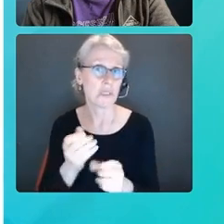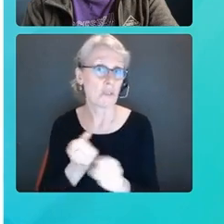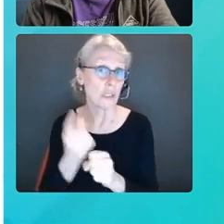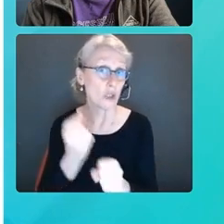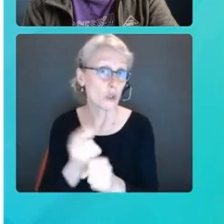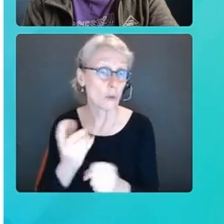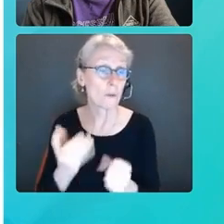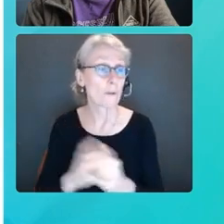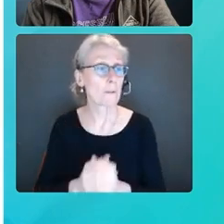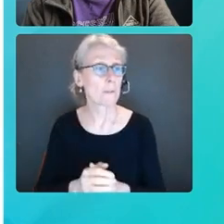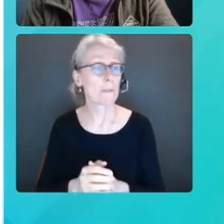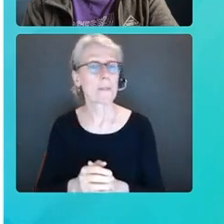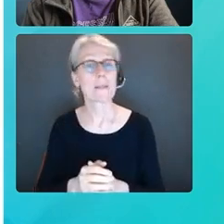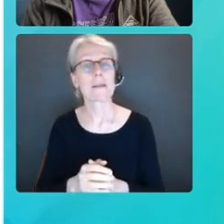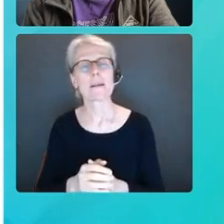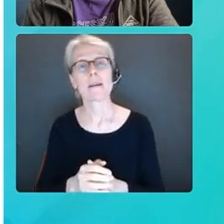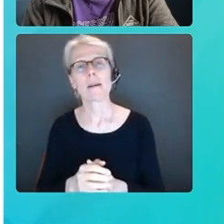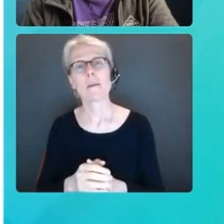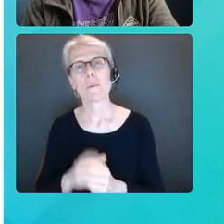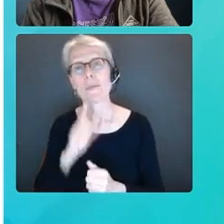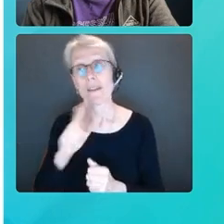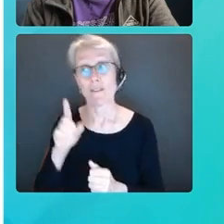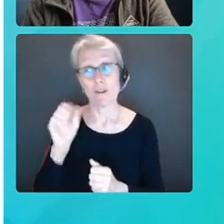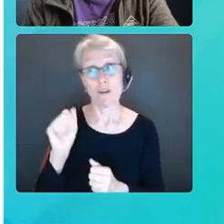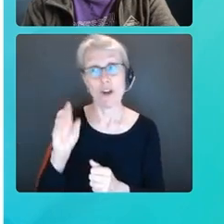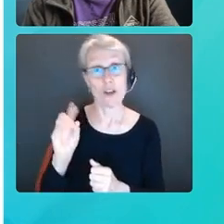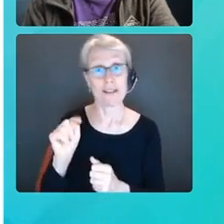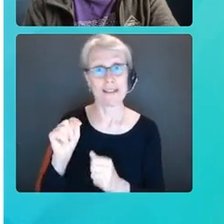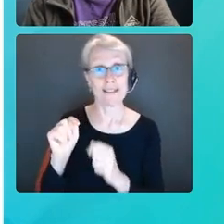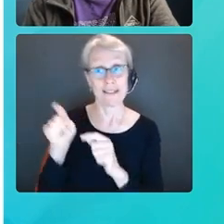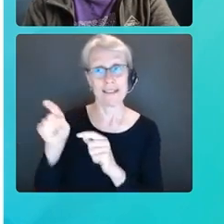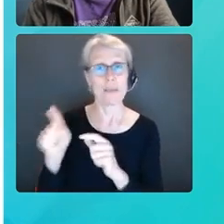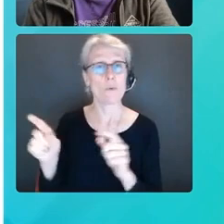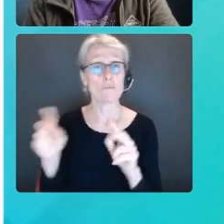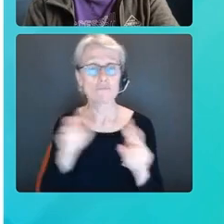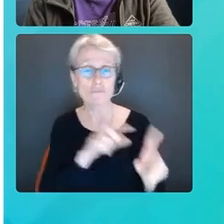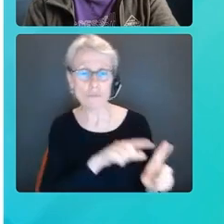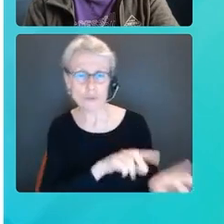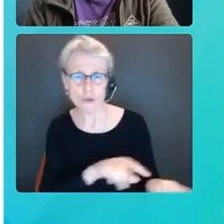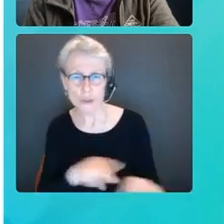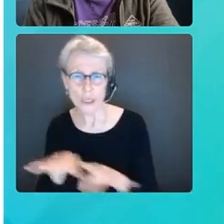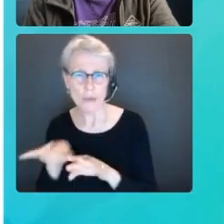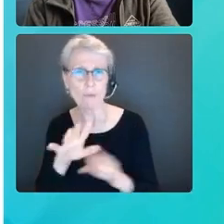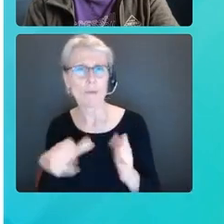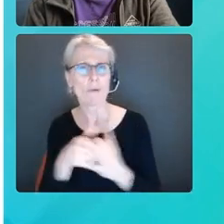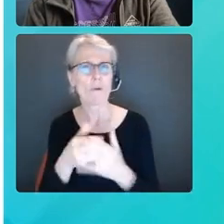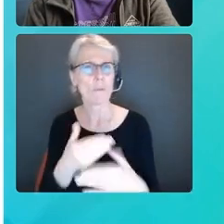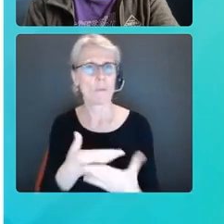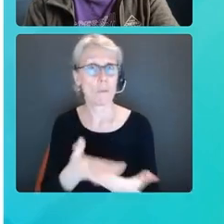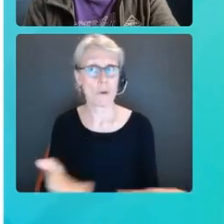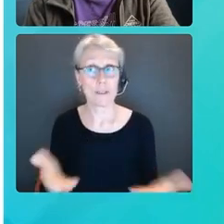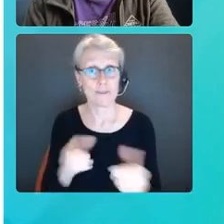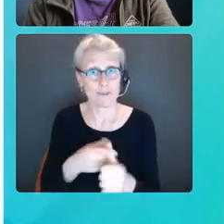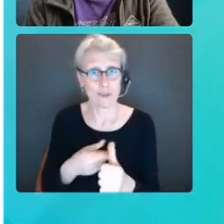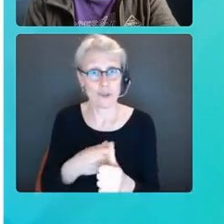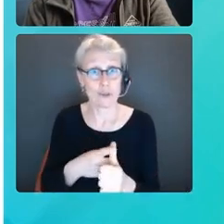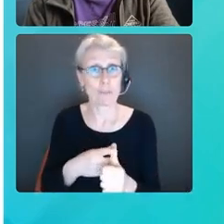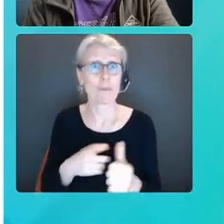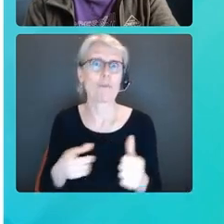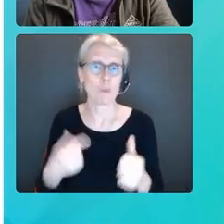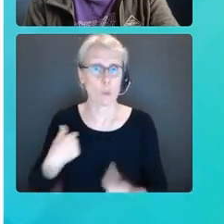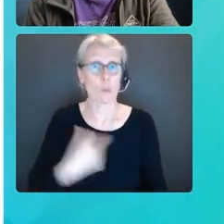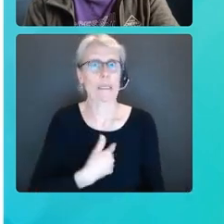again that audit firm to re-audit our products. But first, we have to get through all the products the first